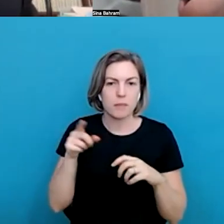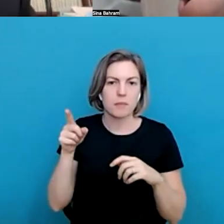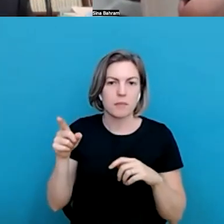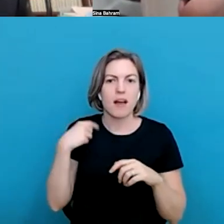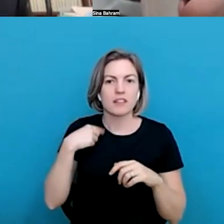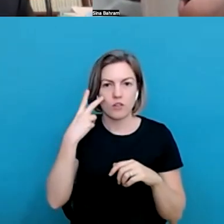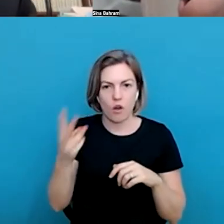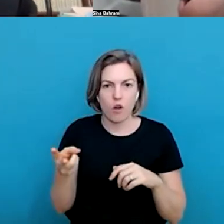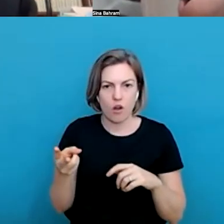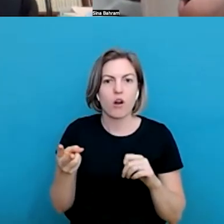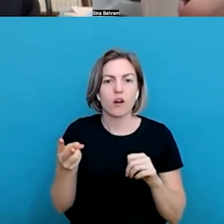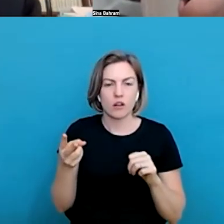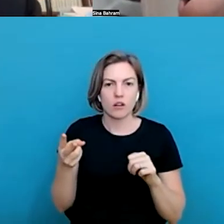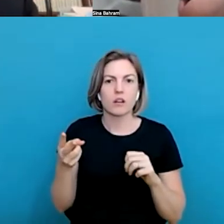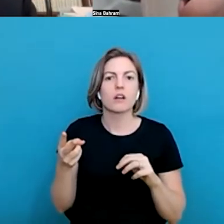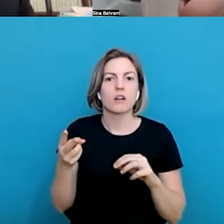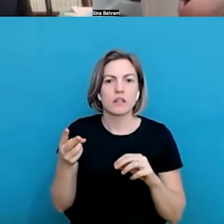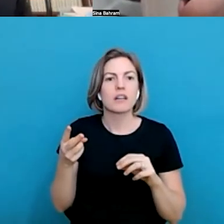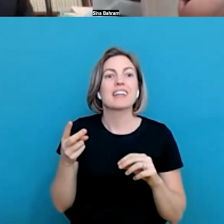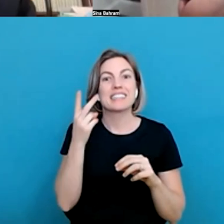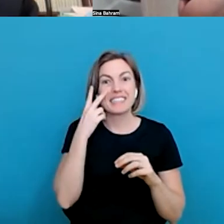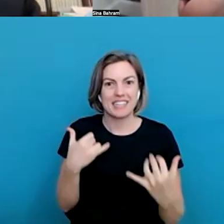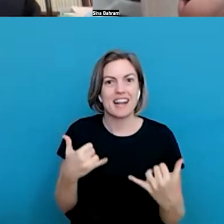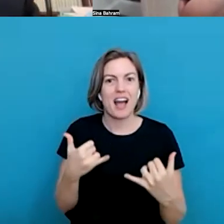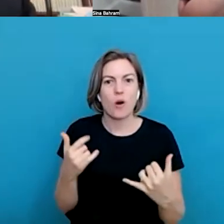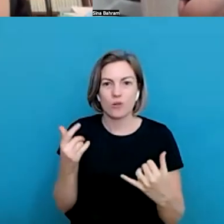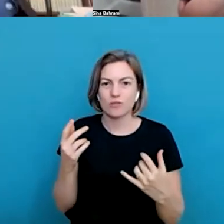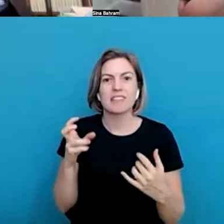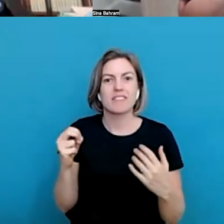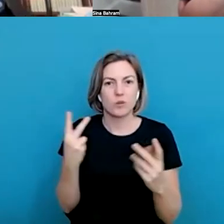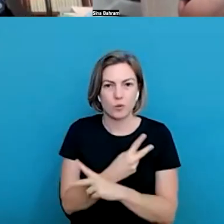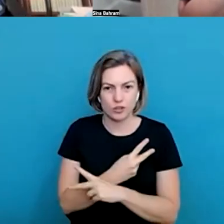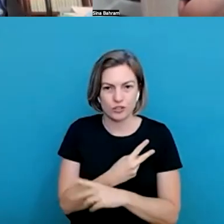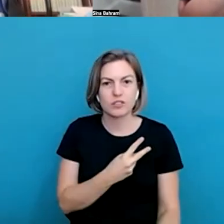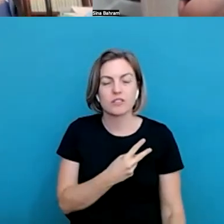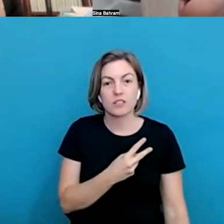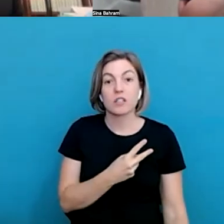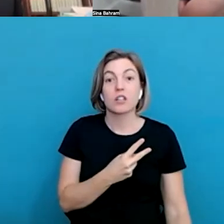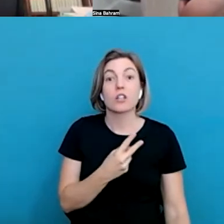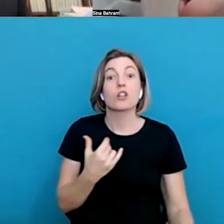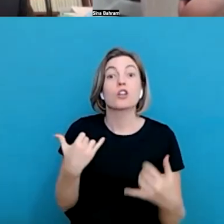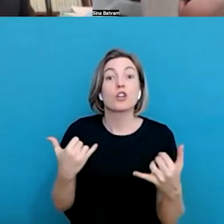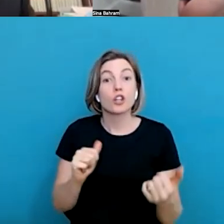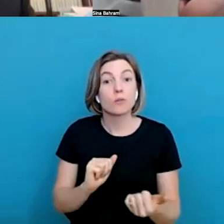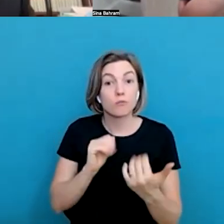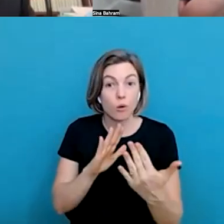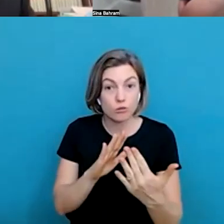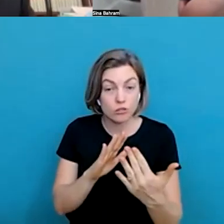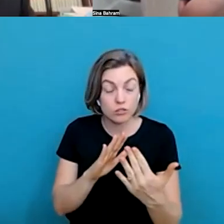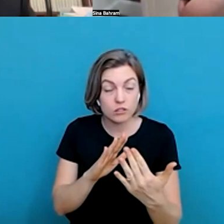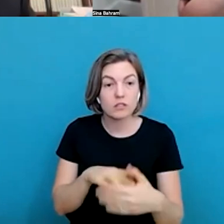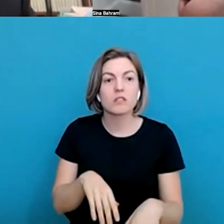saw then, and I think we're seeing it even now, it's getting worse. the current approach is working,